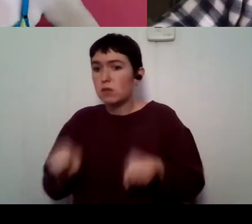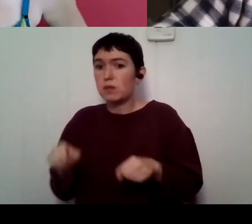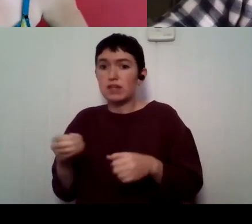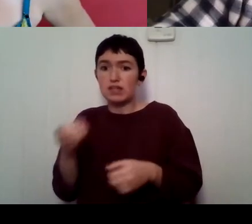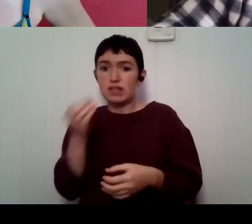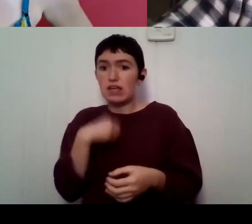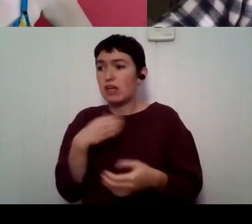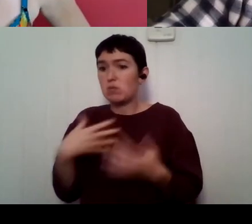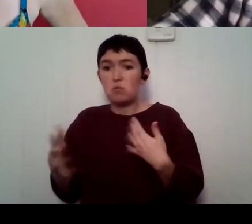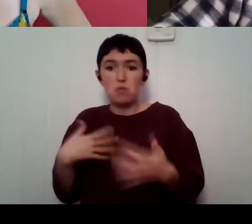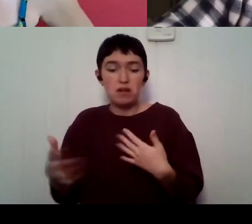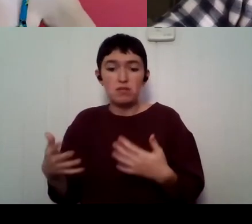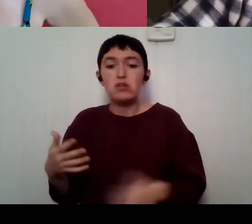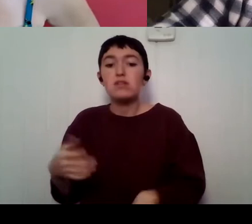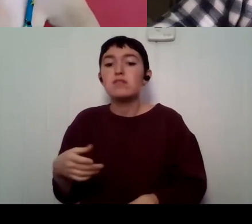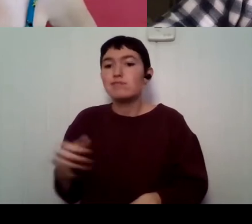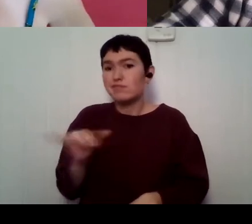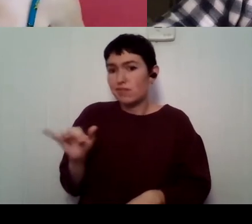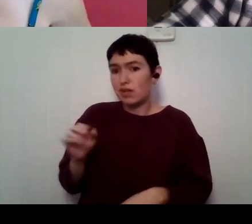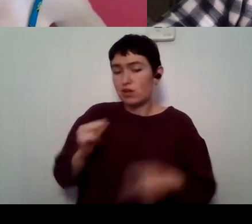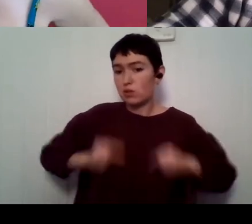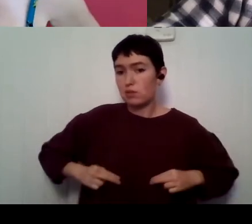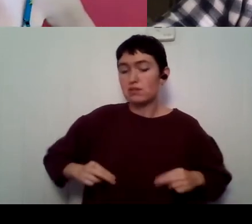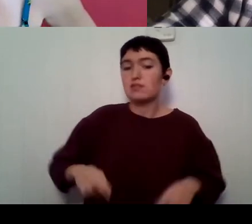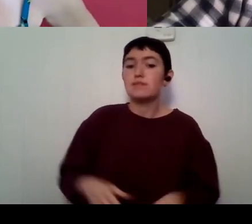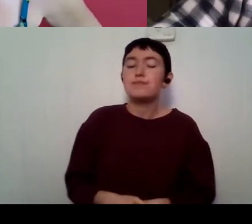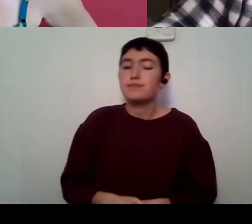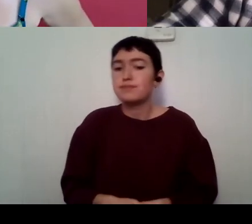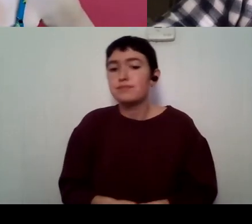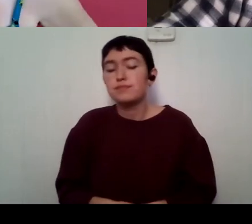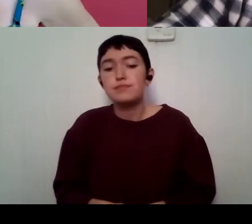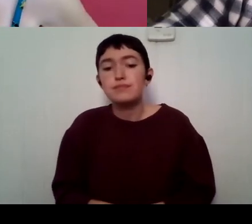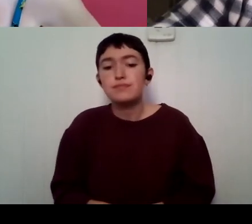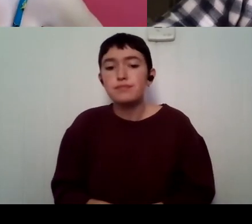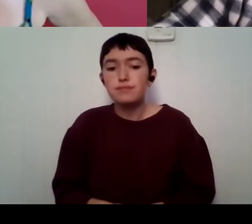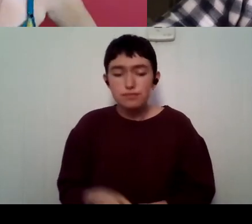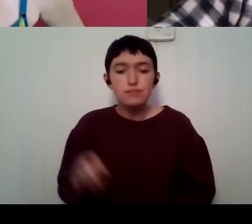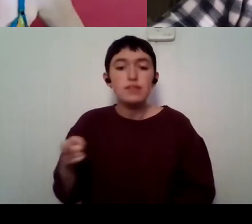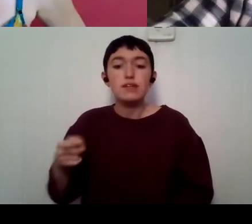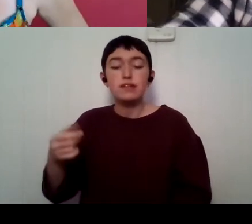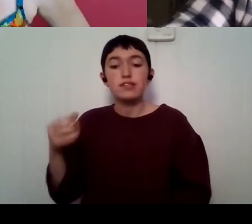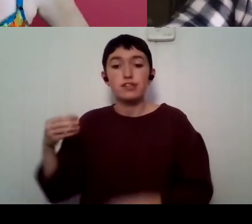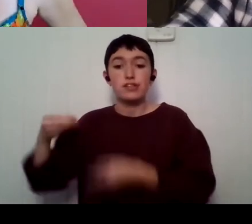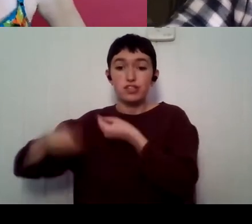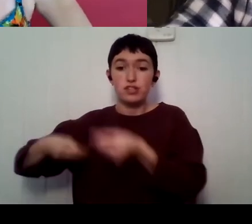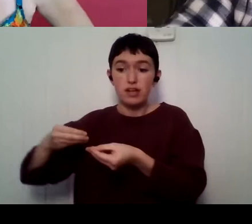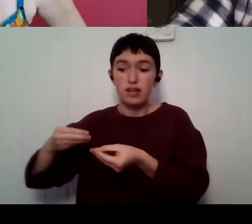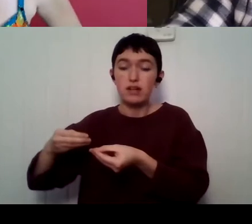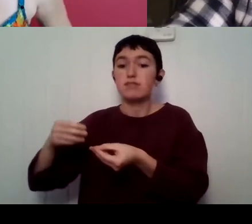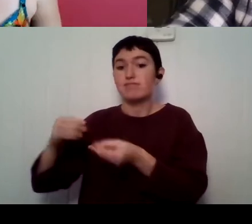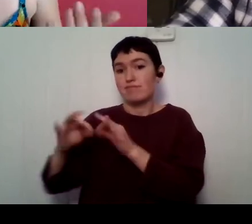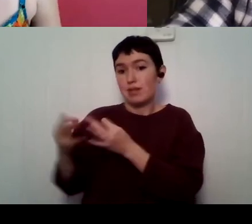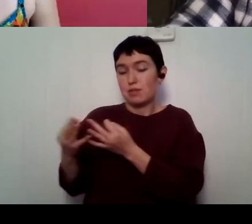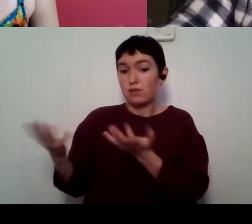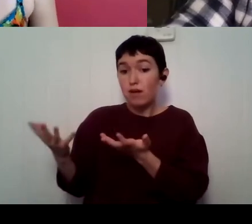eat anything, and that makes it easier. Also, I mean, in terms of our closest genetic relatives are bonobos and chimpanzees. And there's always a